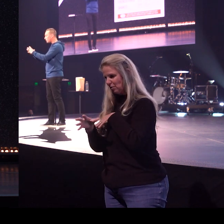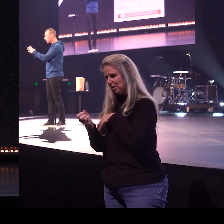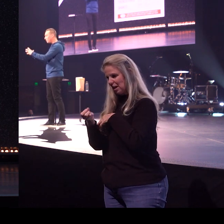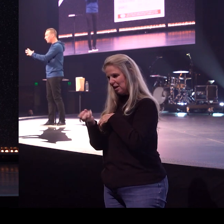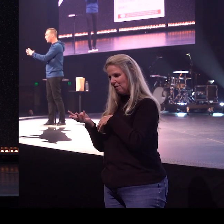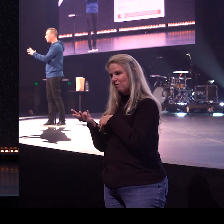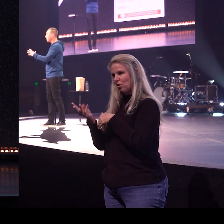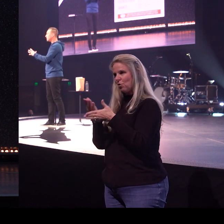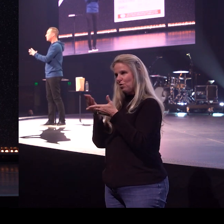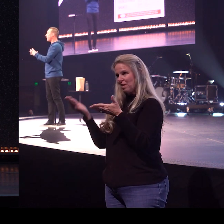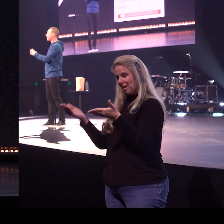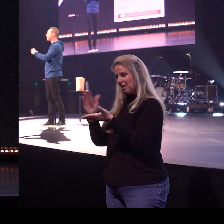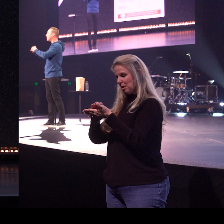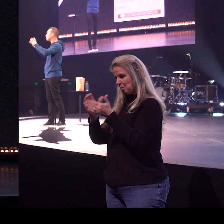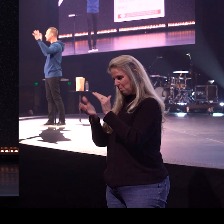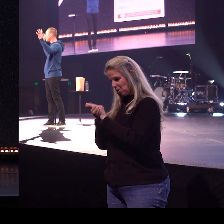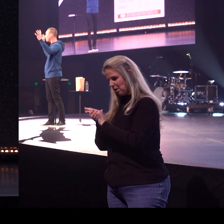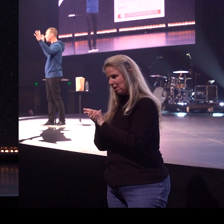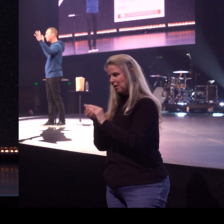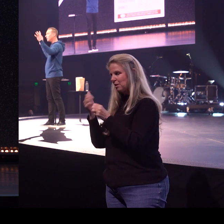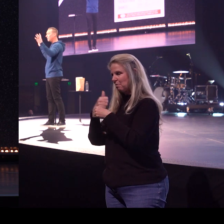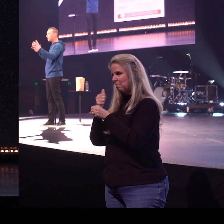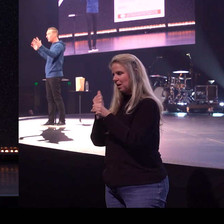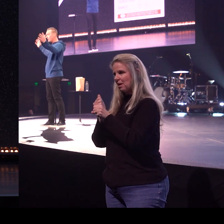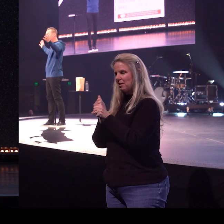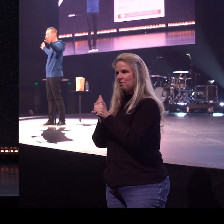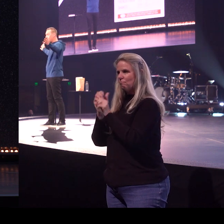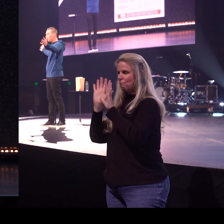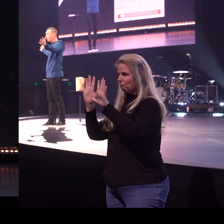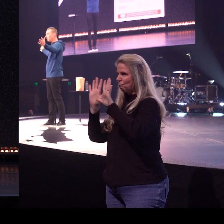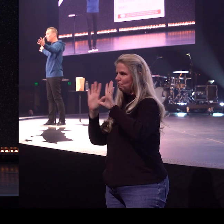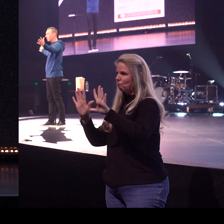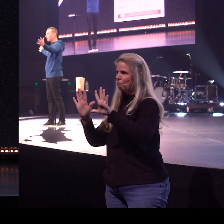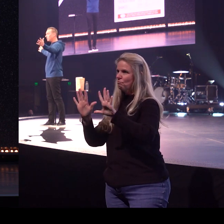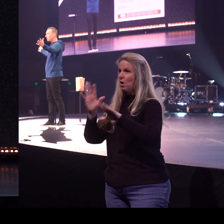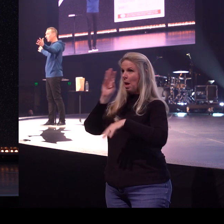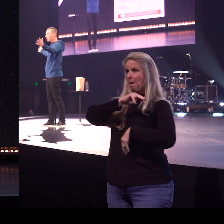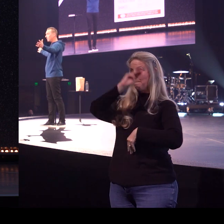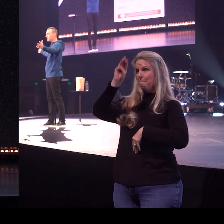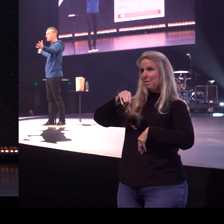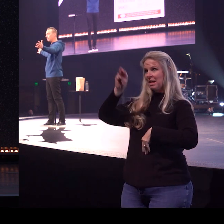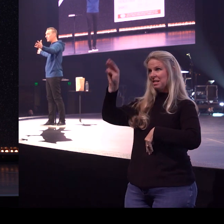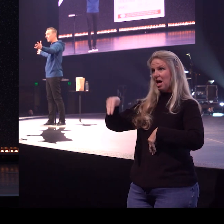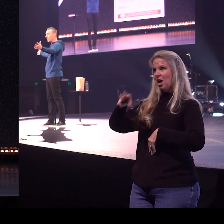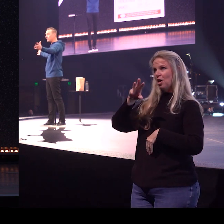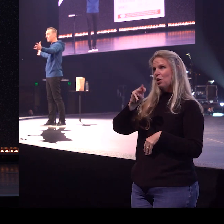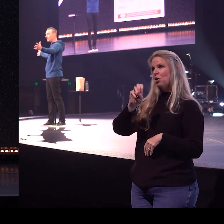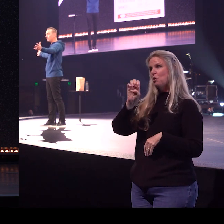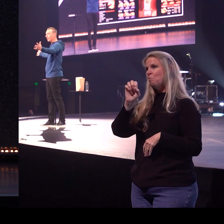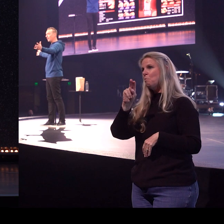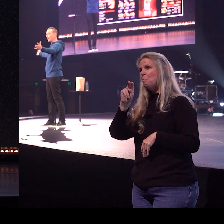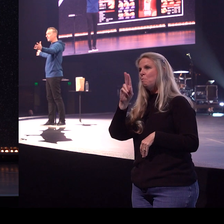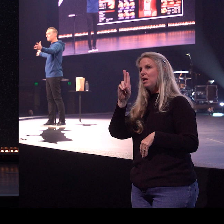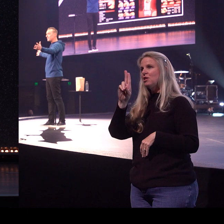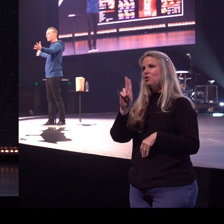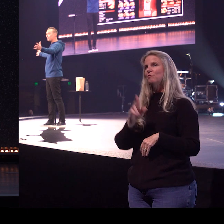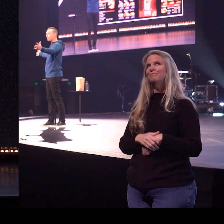things, especially the burger, to make it unbelievable. You ever seen a McDonald's menu? Take a look at this. You ever seen a McDonald's menu?